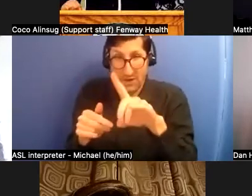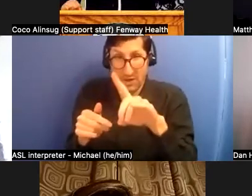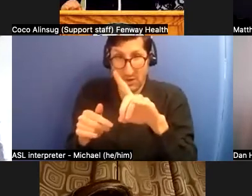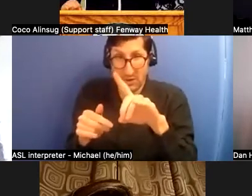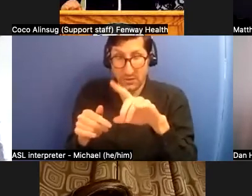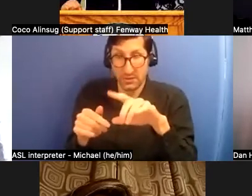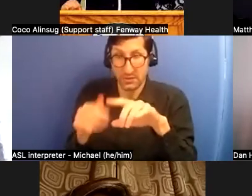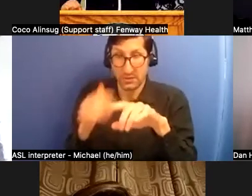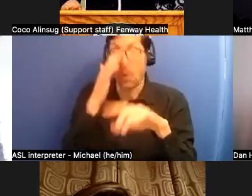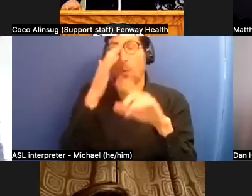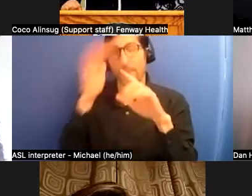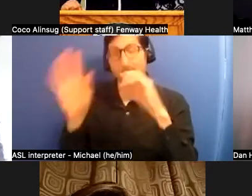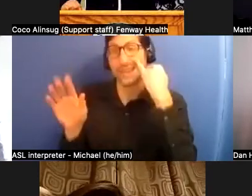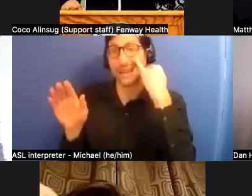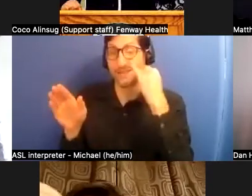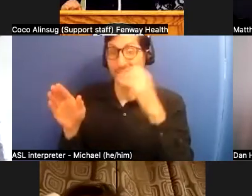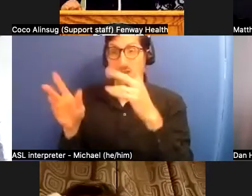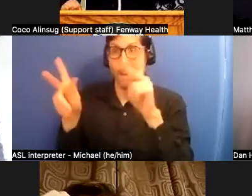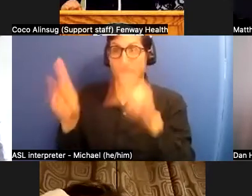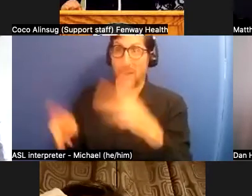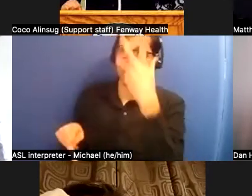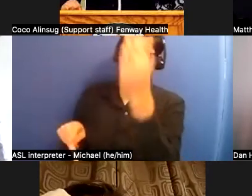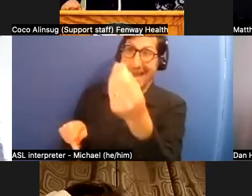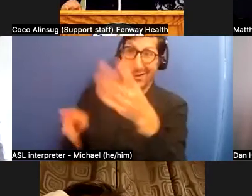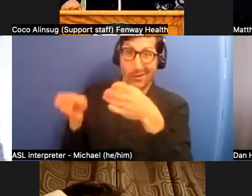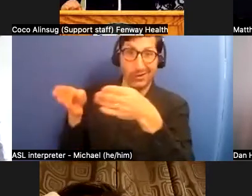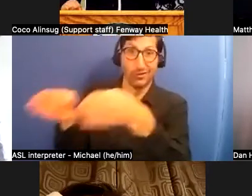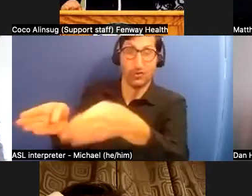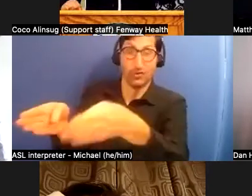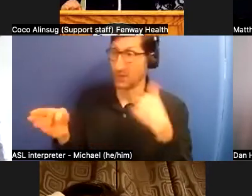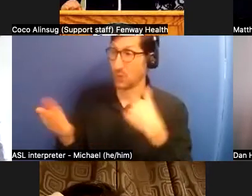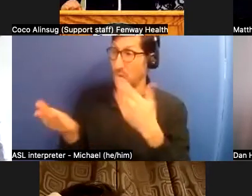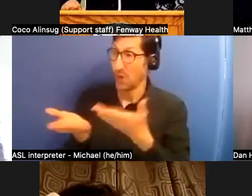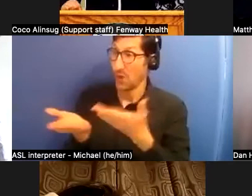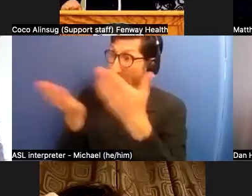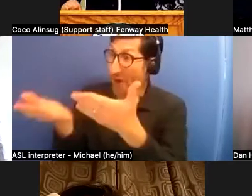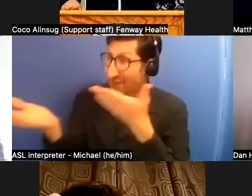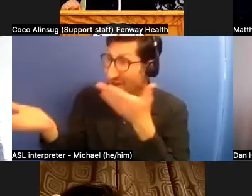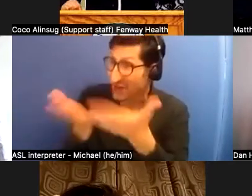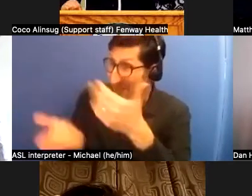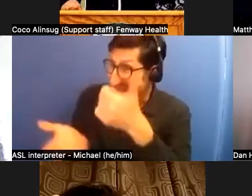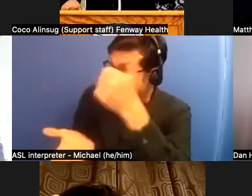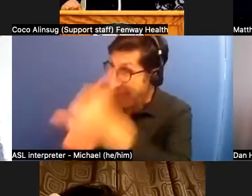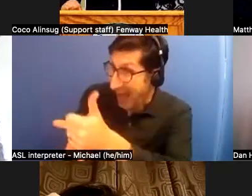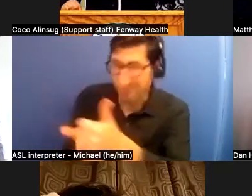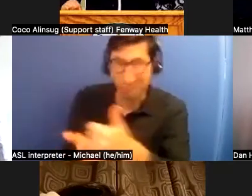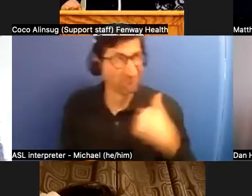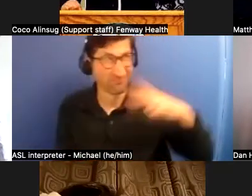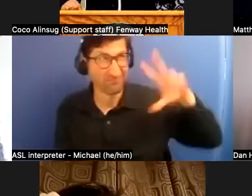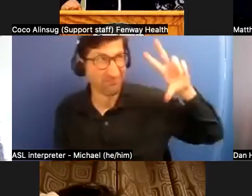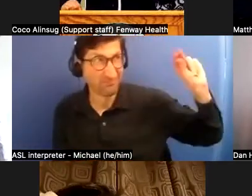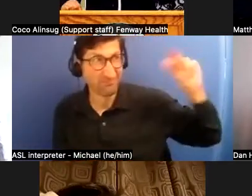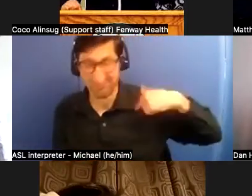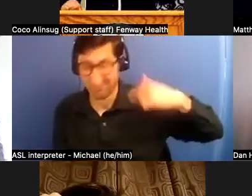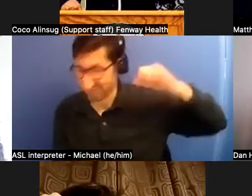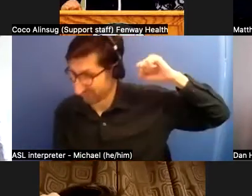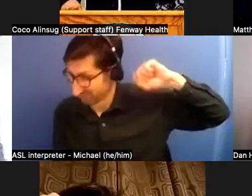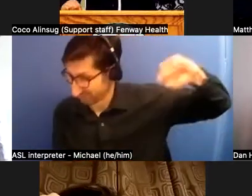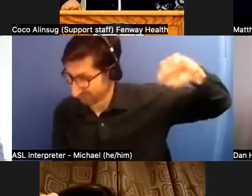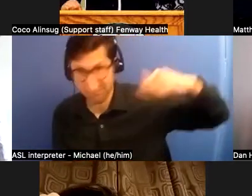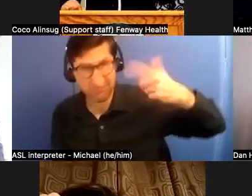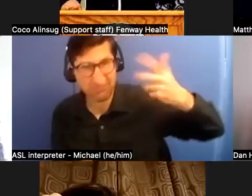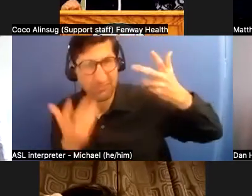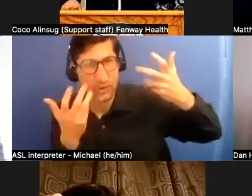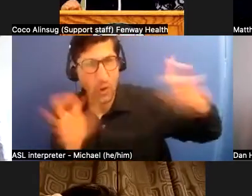not receptive to hearing anything that we have to say. And so it really, the appropriate place to talk to somebody